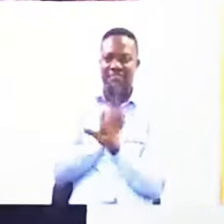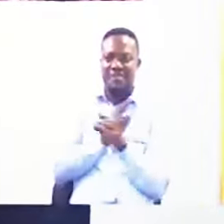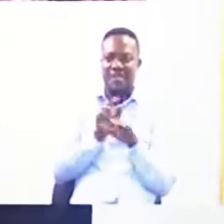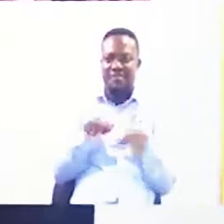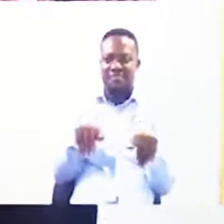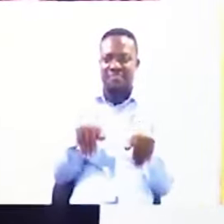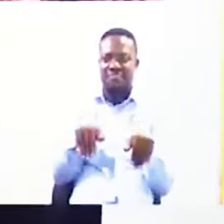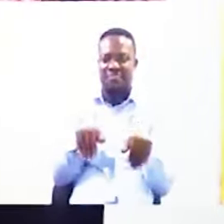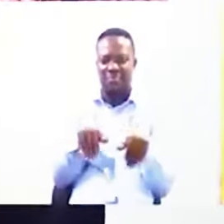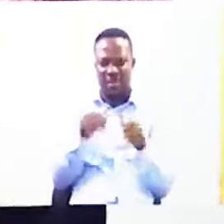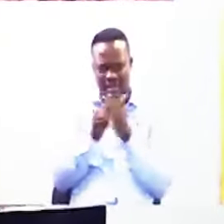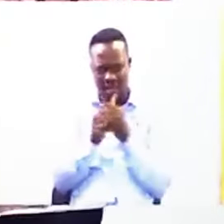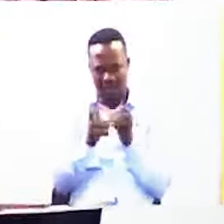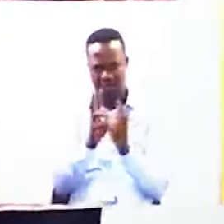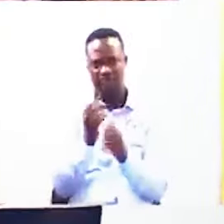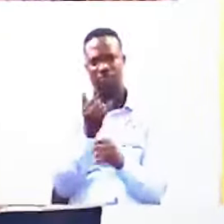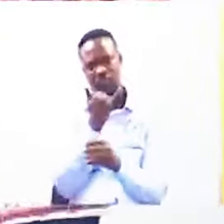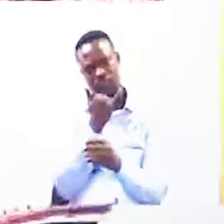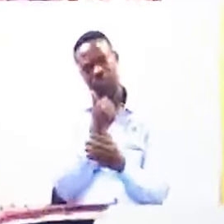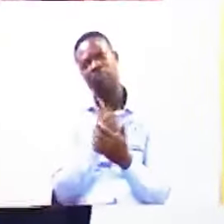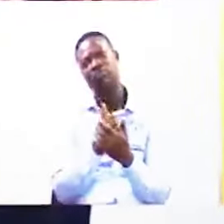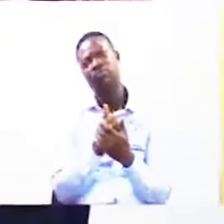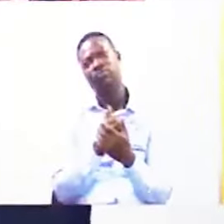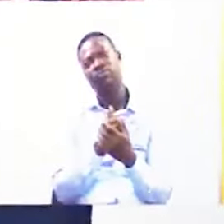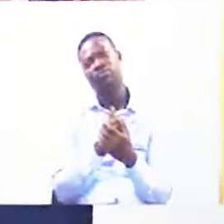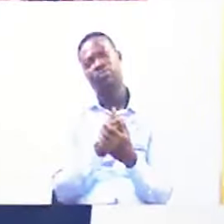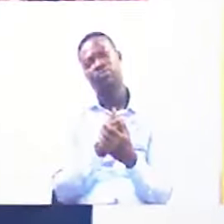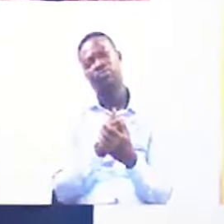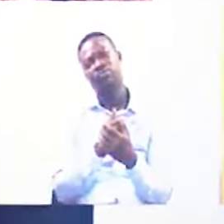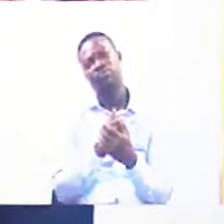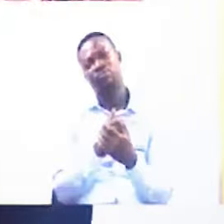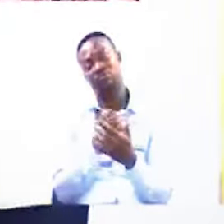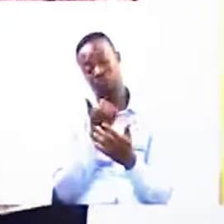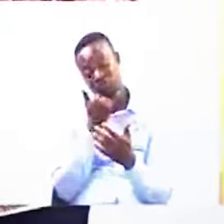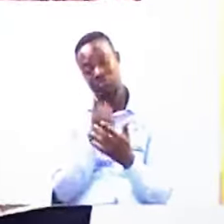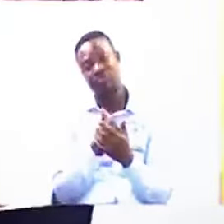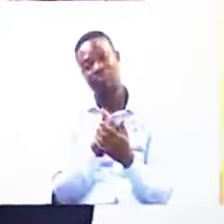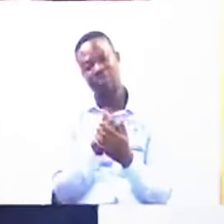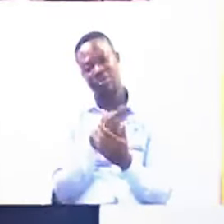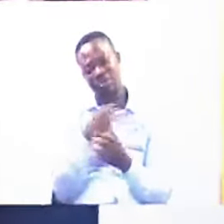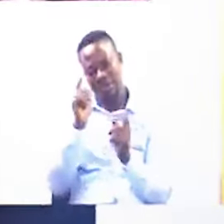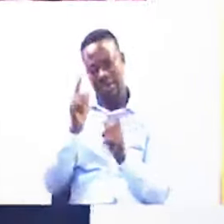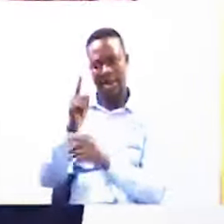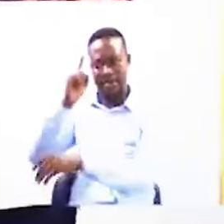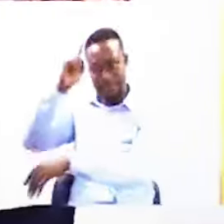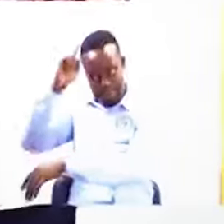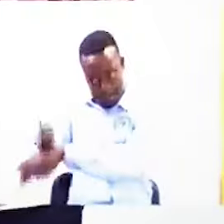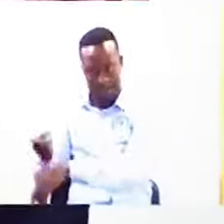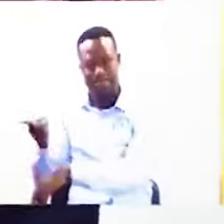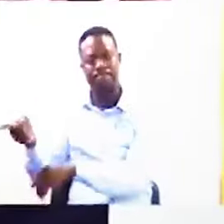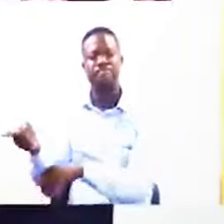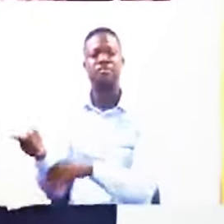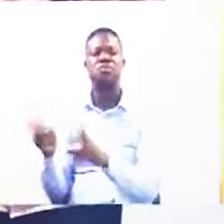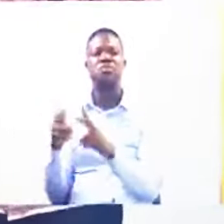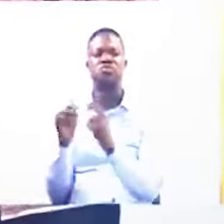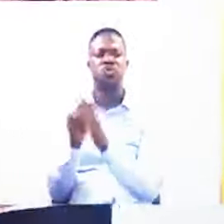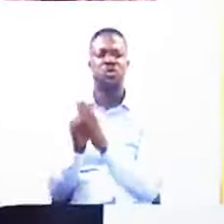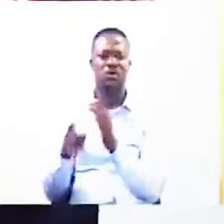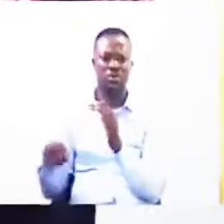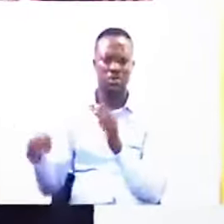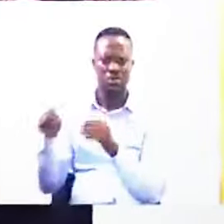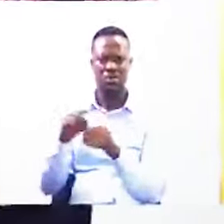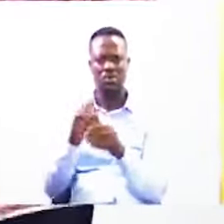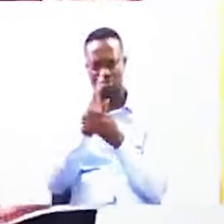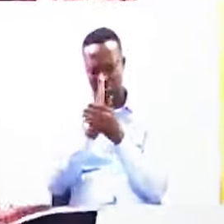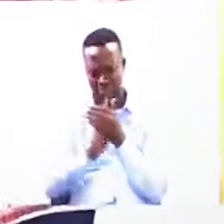we no mu ho ono anhu so nya nipa bi ana ni mu odu bebre nanso oh wenya di ye bi afa maki ho okan no